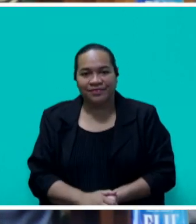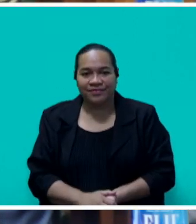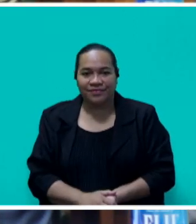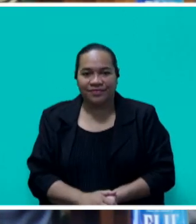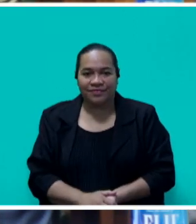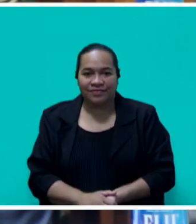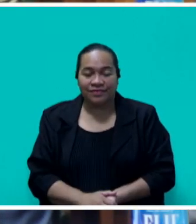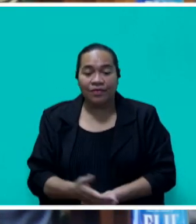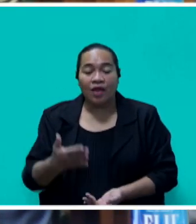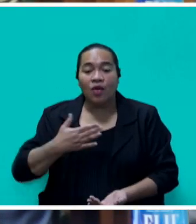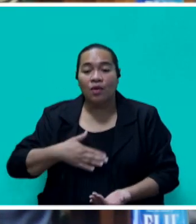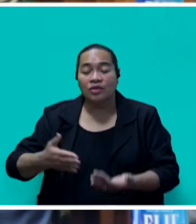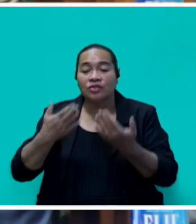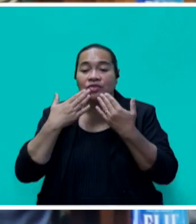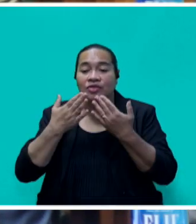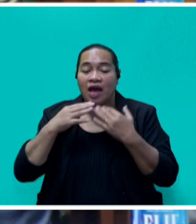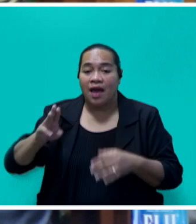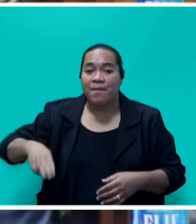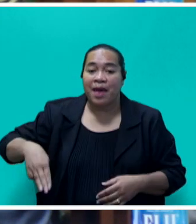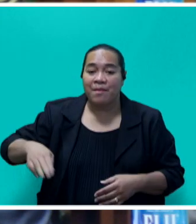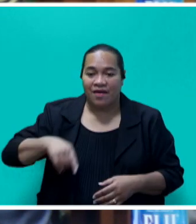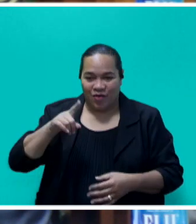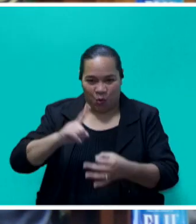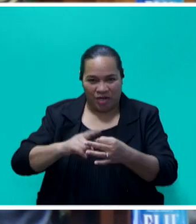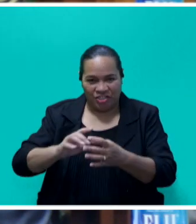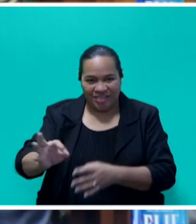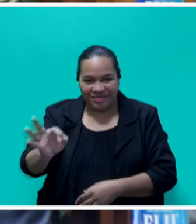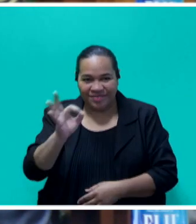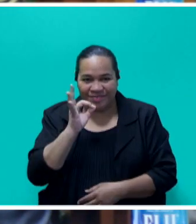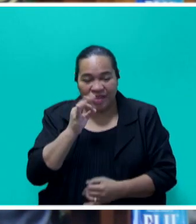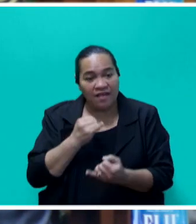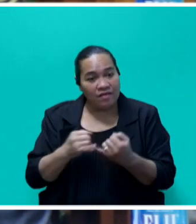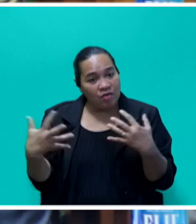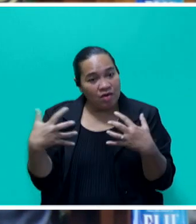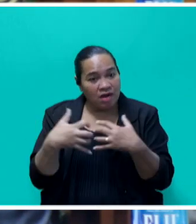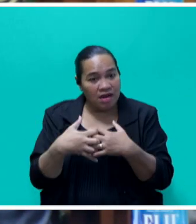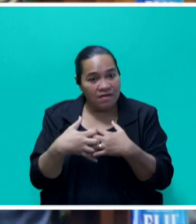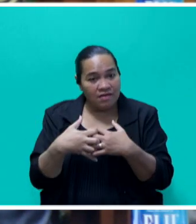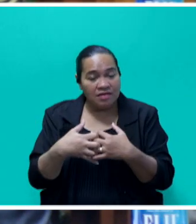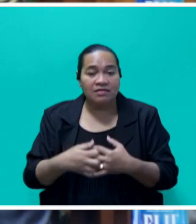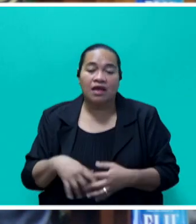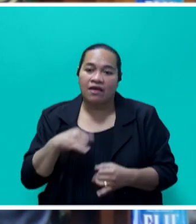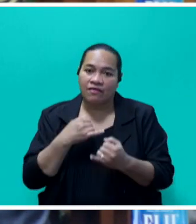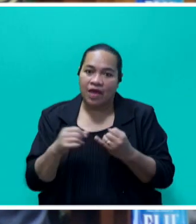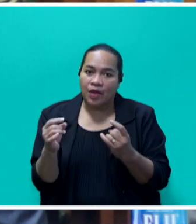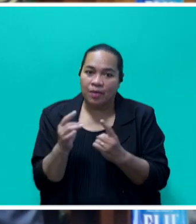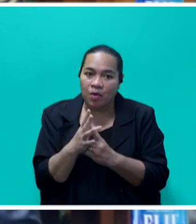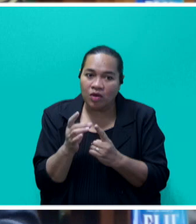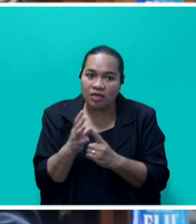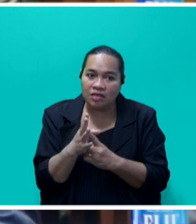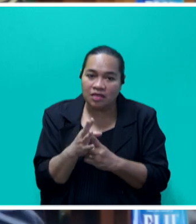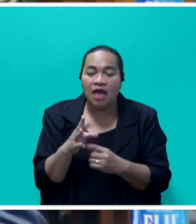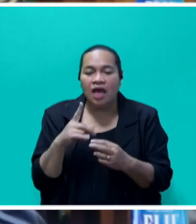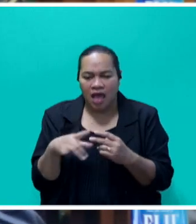I wish to acknowledge the Honourable Member for this question. Very relevant, very important, very